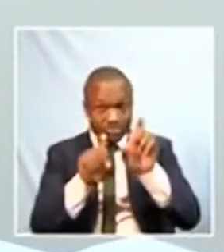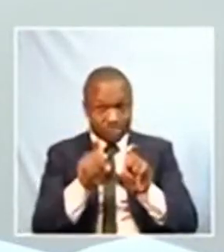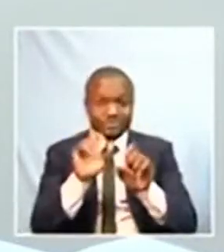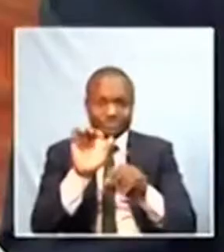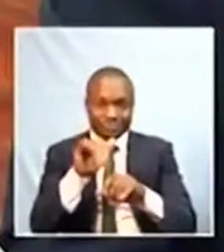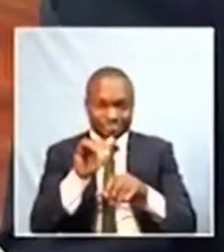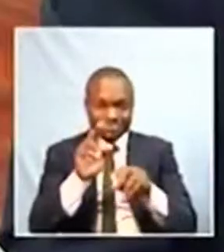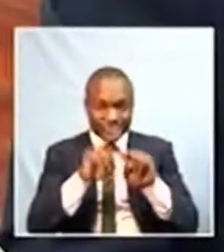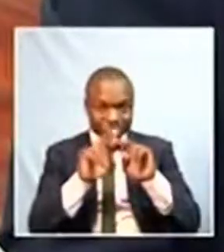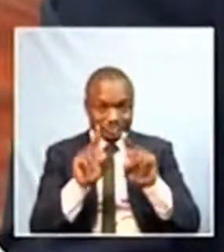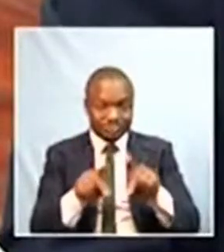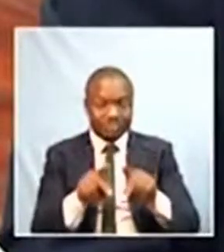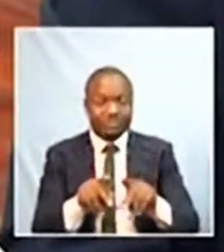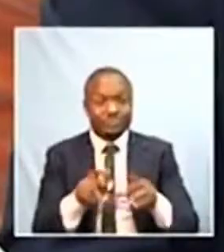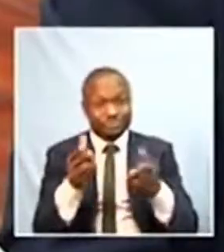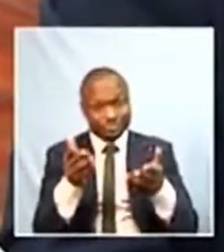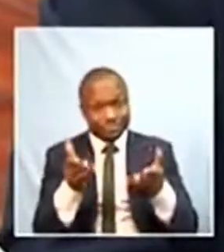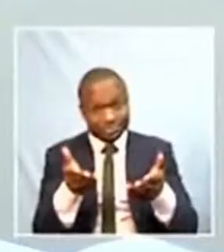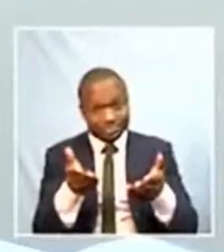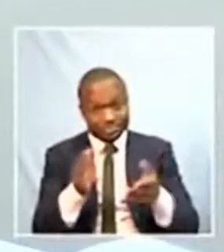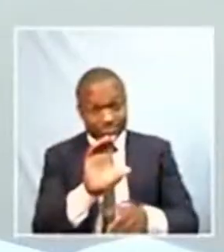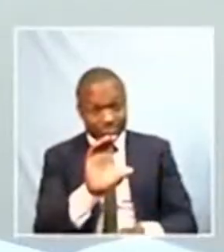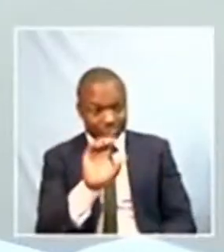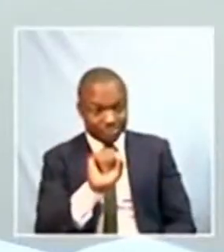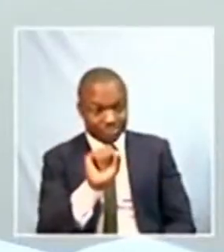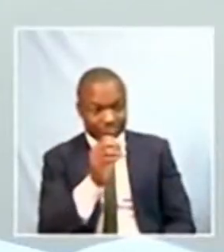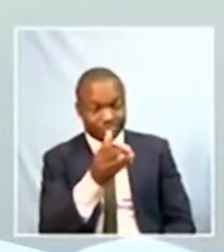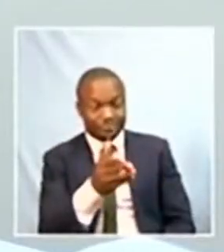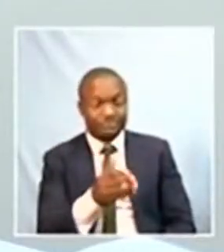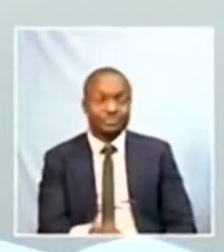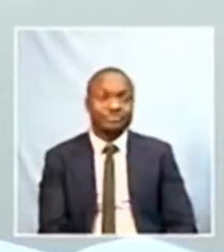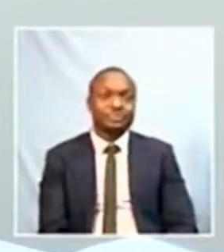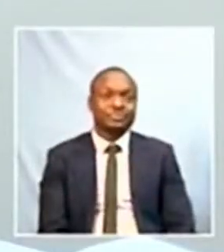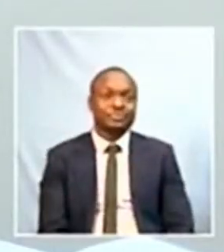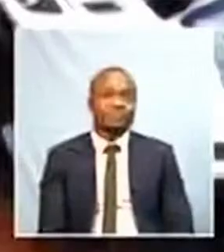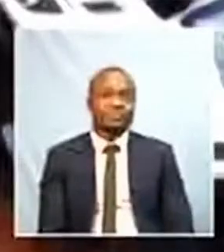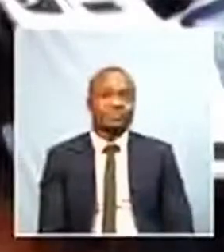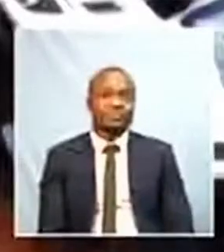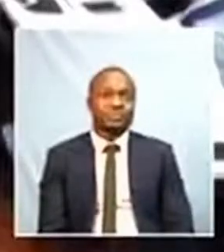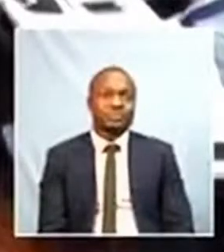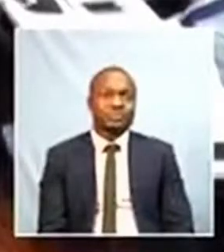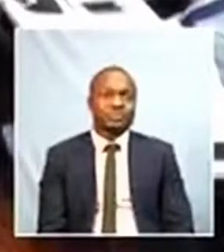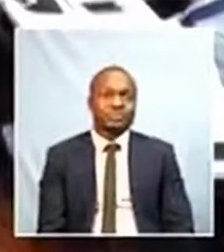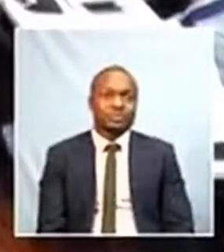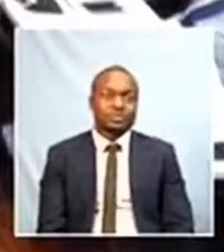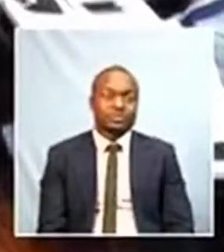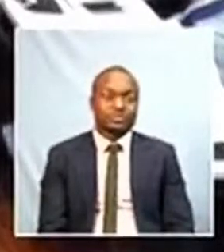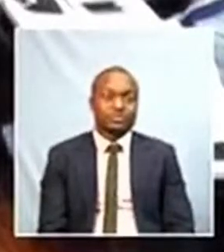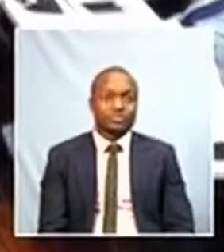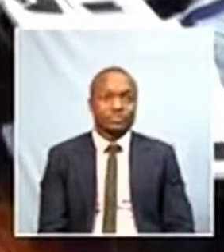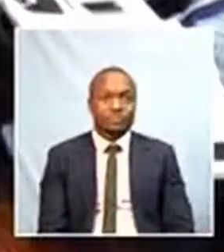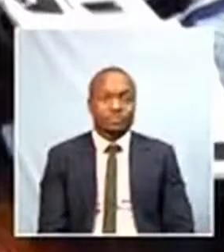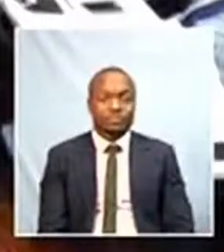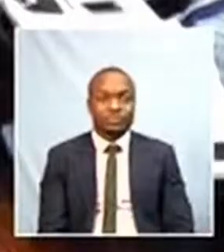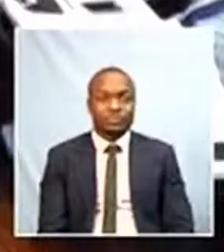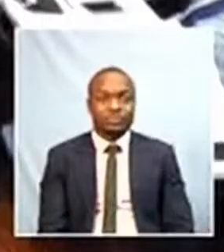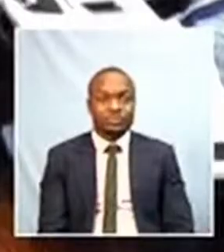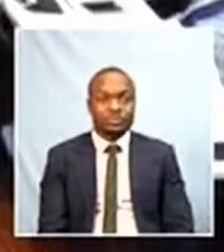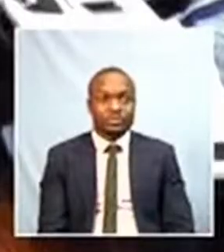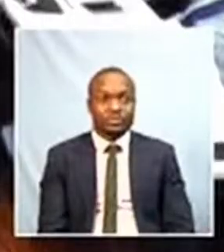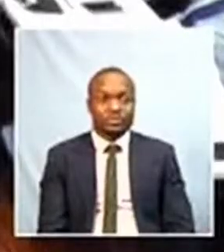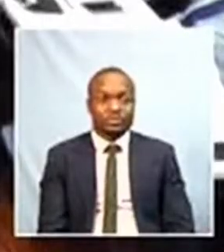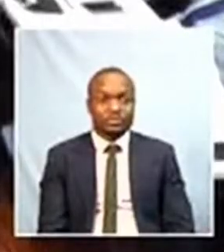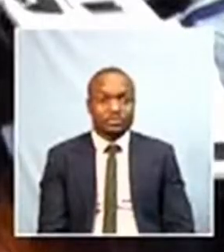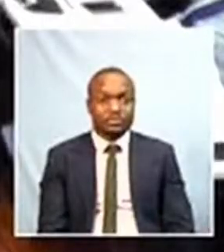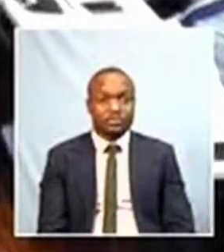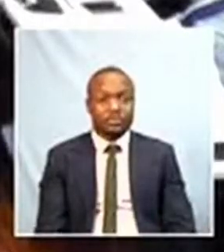Yes, Chair. Okay. CS. Thank you, Chair. I think we shall, sorry.